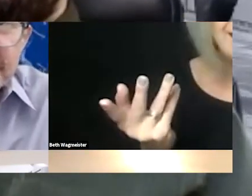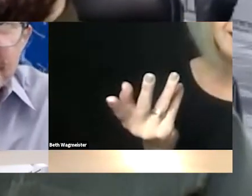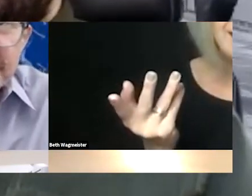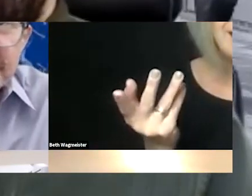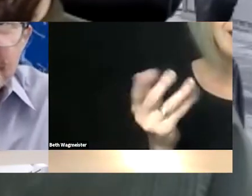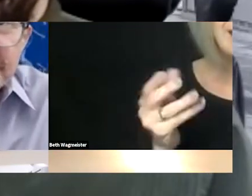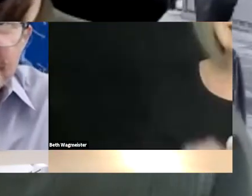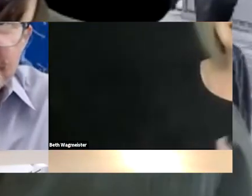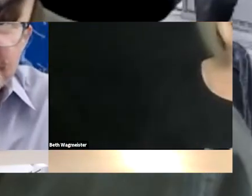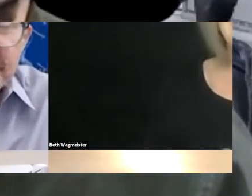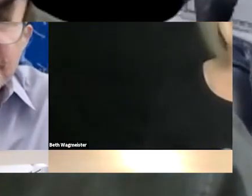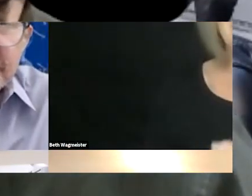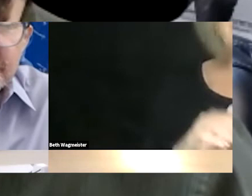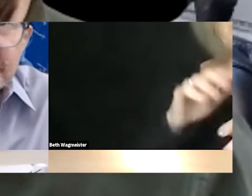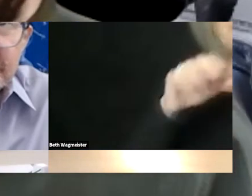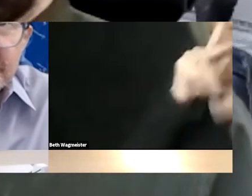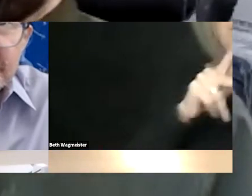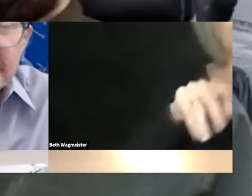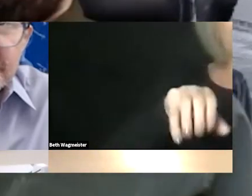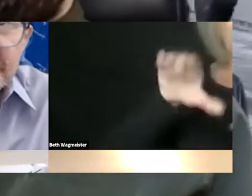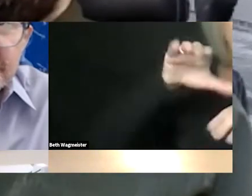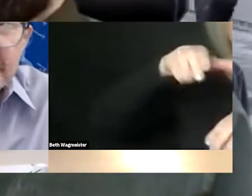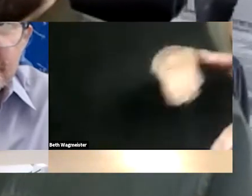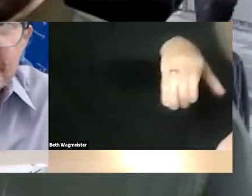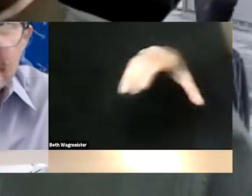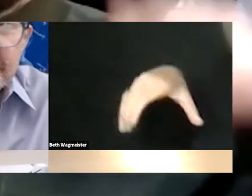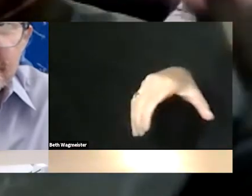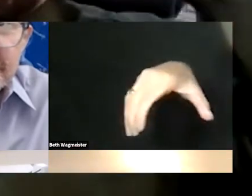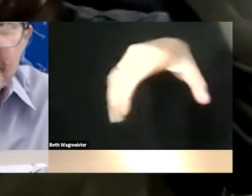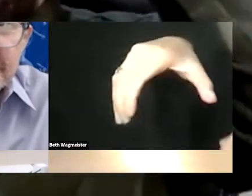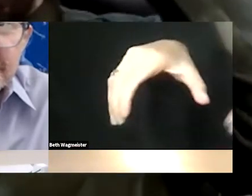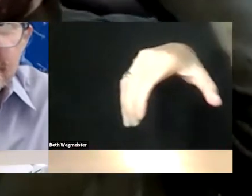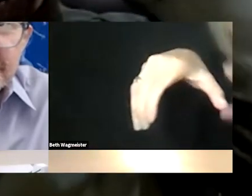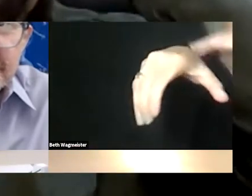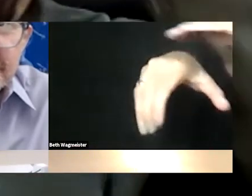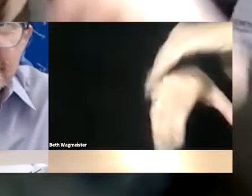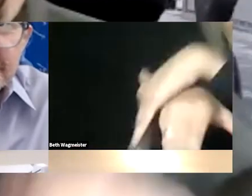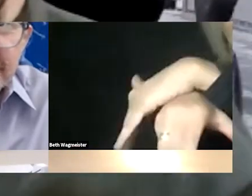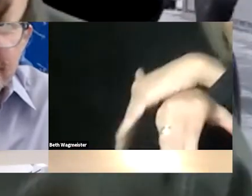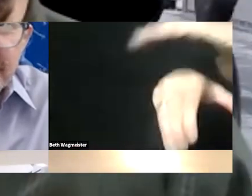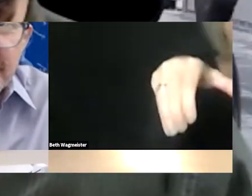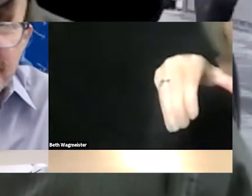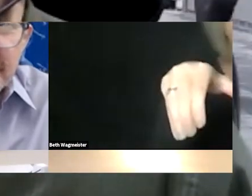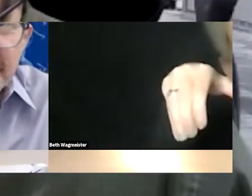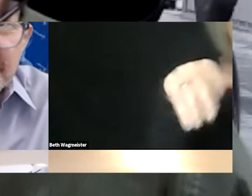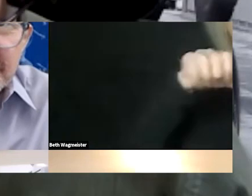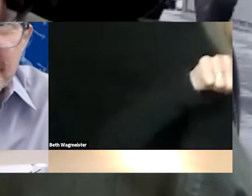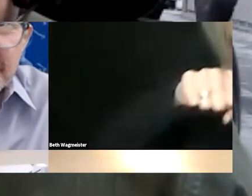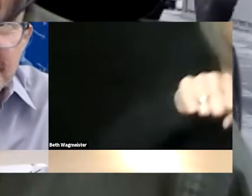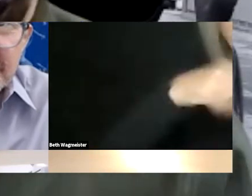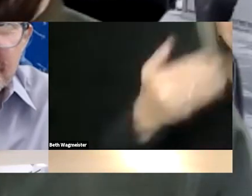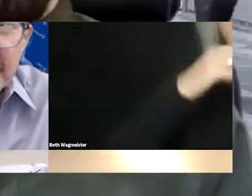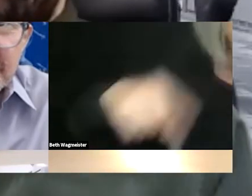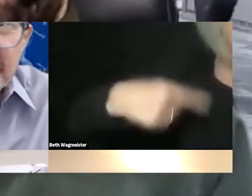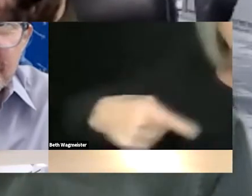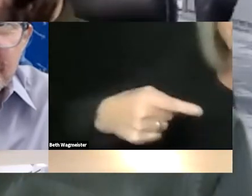curb cuts and people with strollers using them, right? When you make a product accessible, you're making it better for everyone.